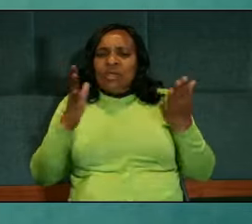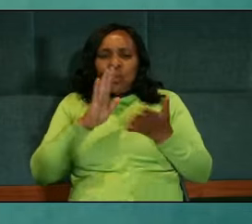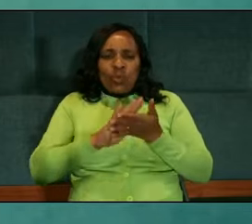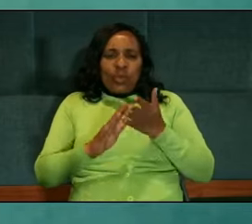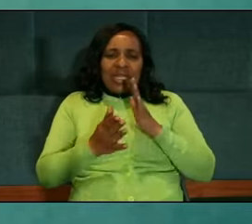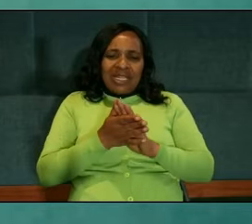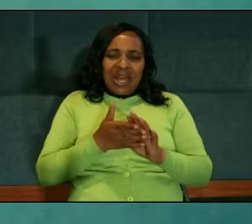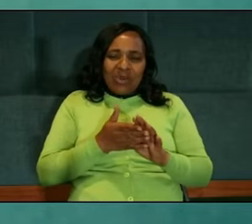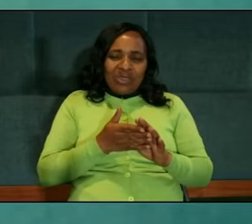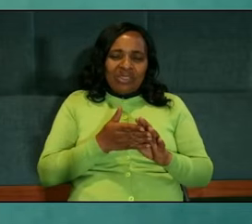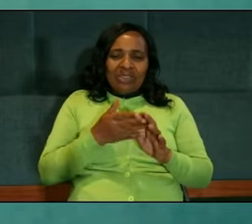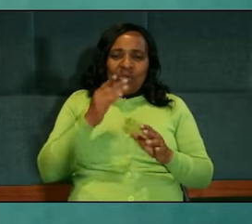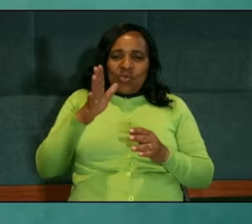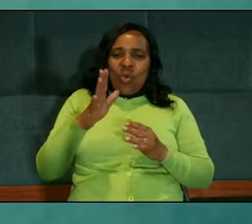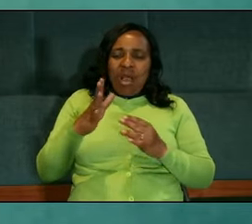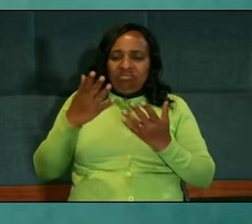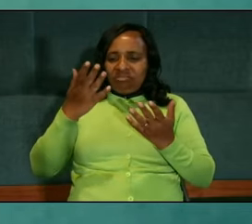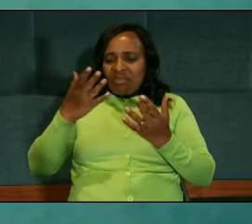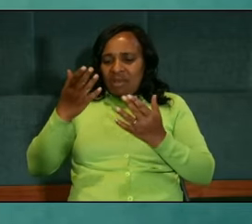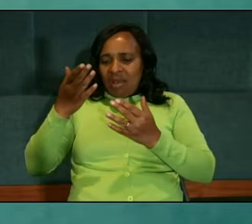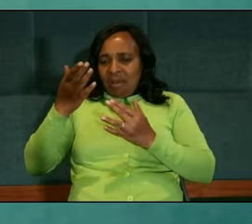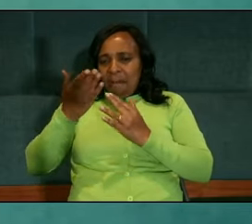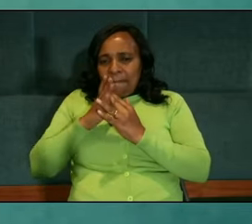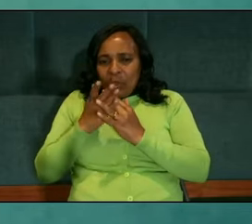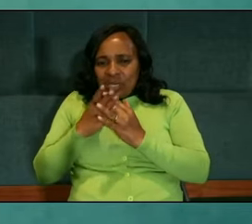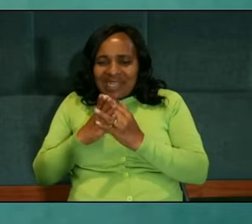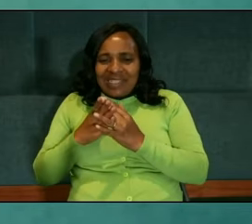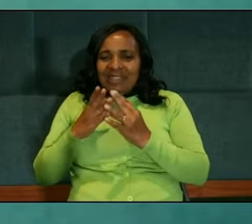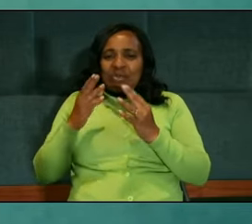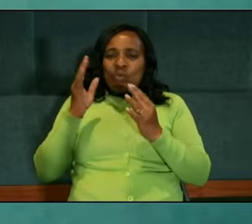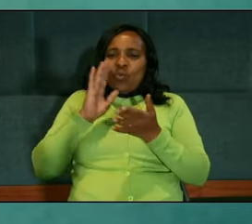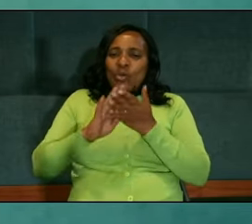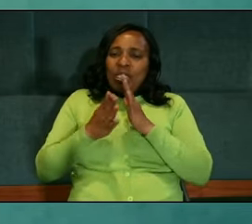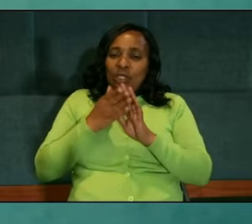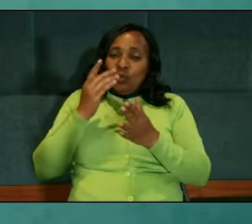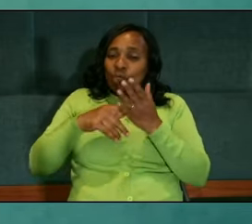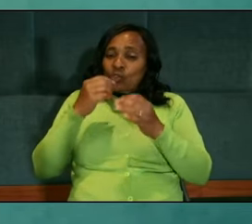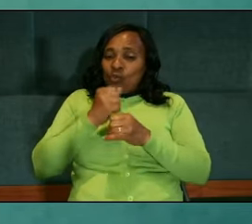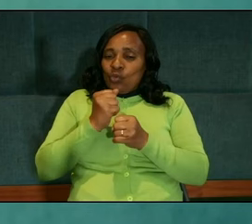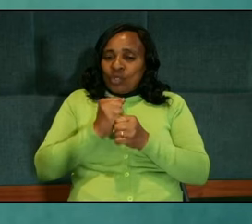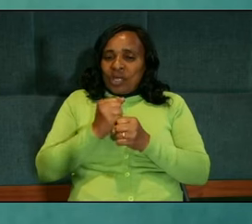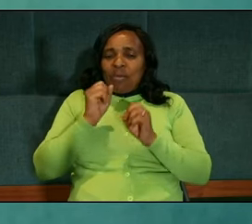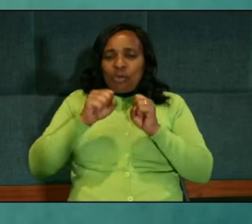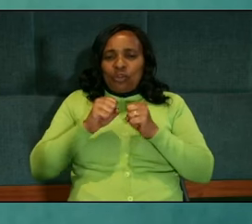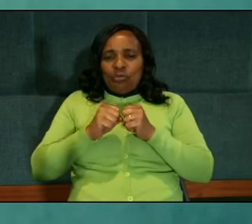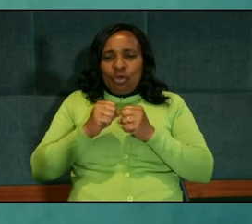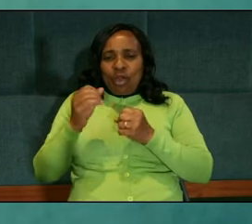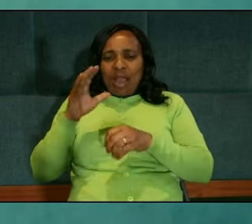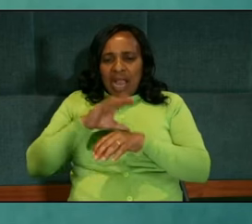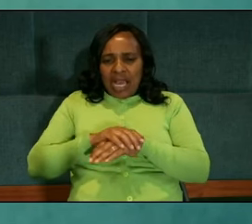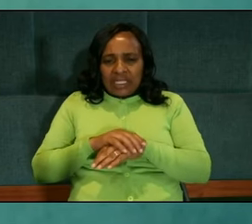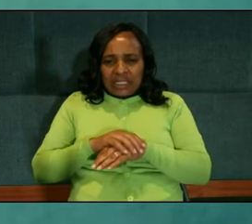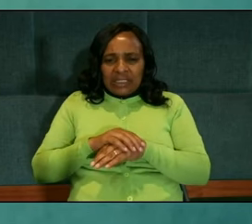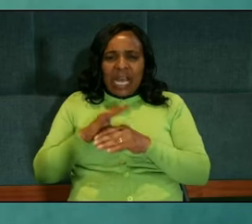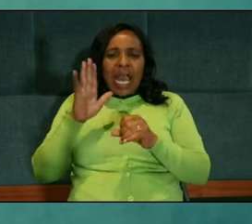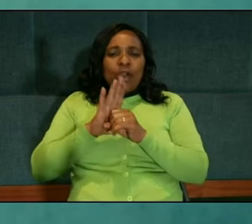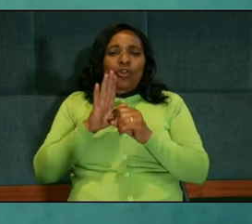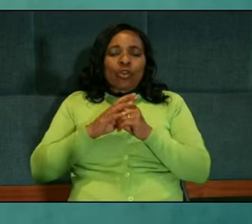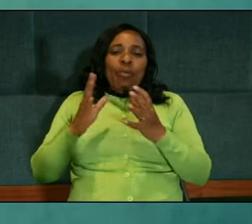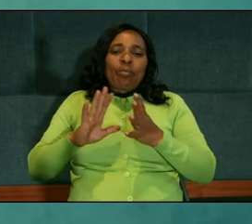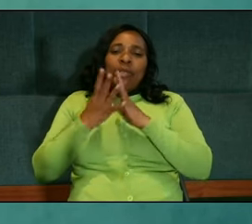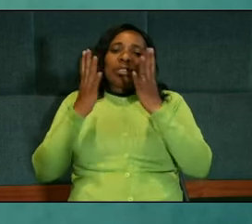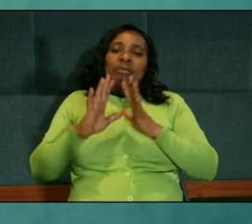that is outside your parameters, outside what you should be doing, it gets so much praise because you look like the hero. But